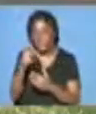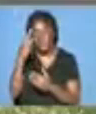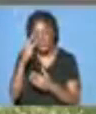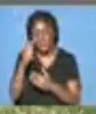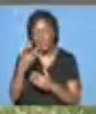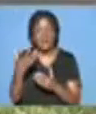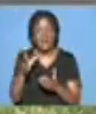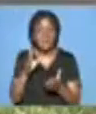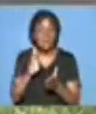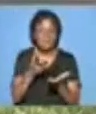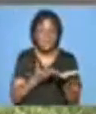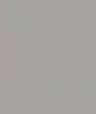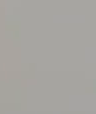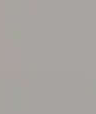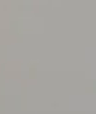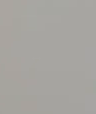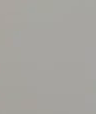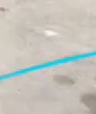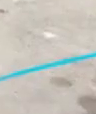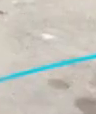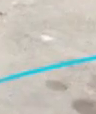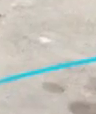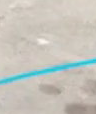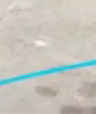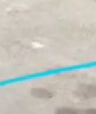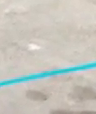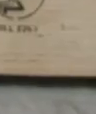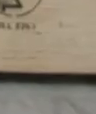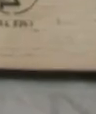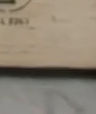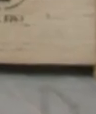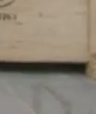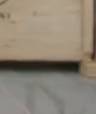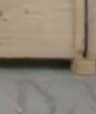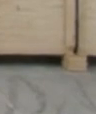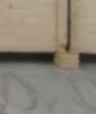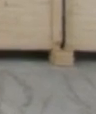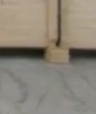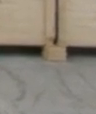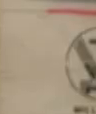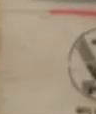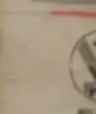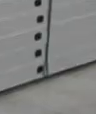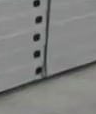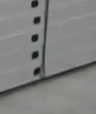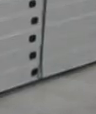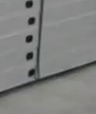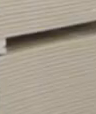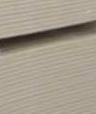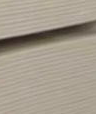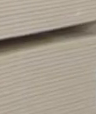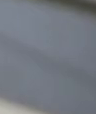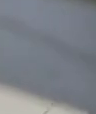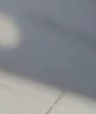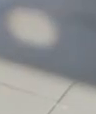Tonight, I'm Antoine Smith. Welcome to the all-new CBS Pro Store. We'll be introducing various products such as plywood, sheetrock,